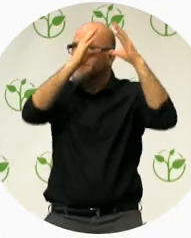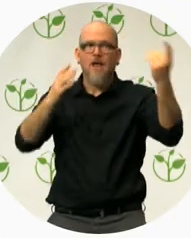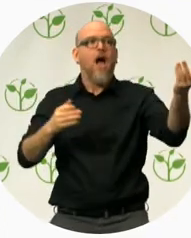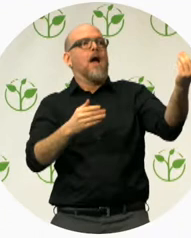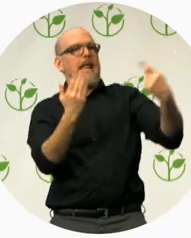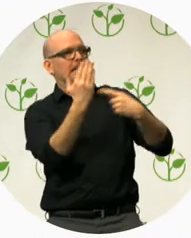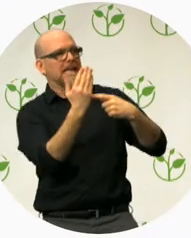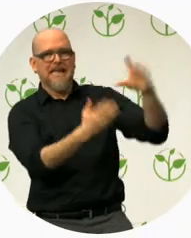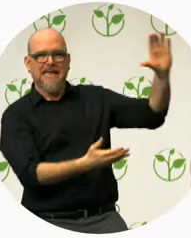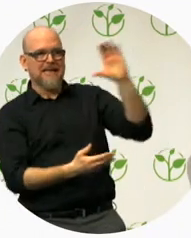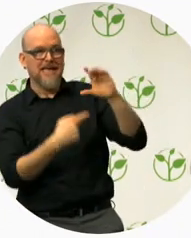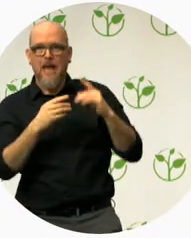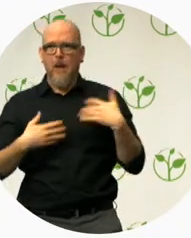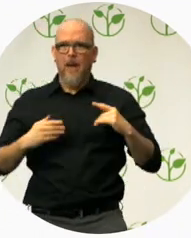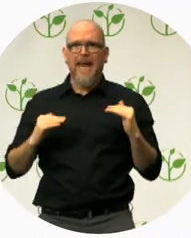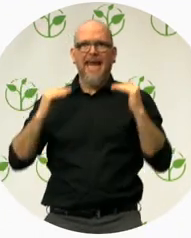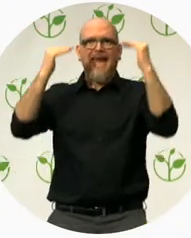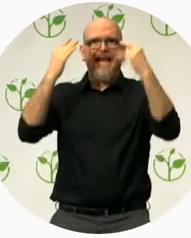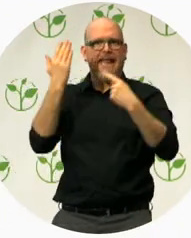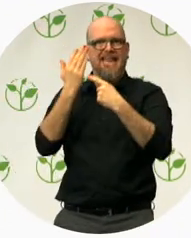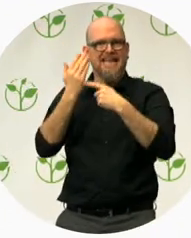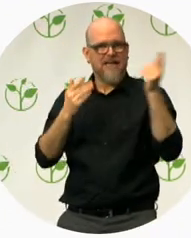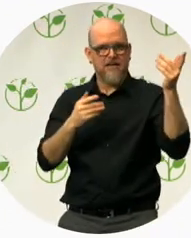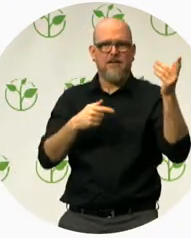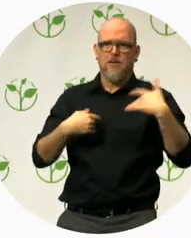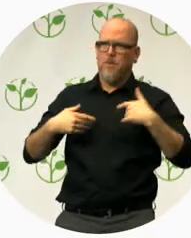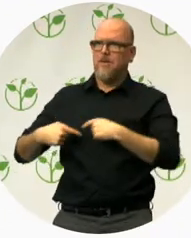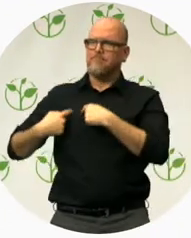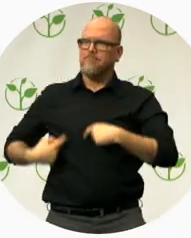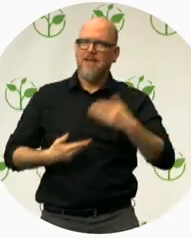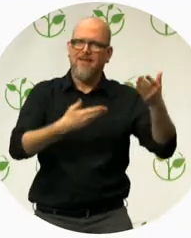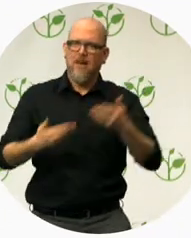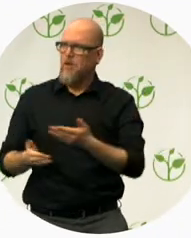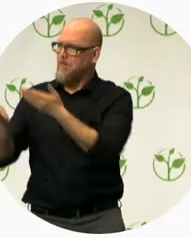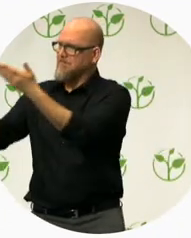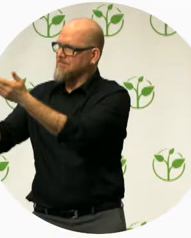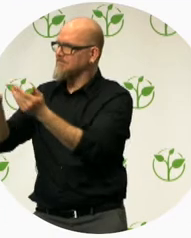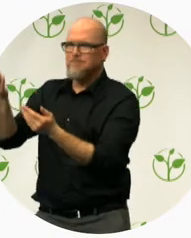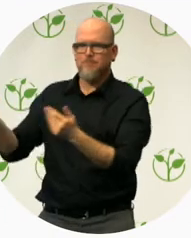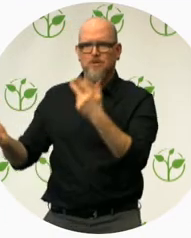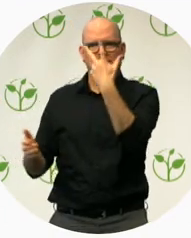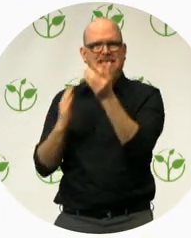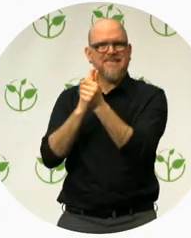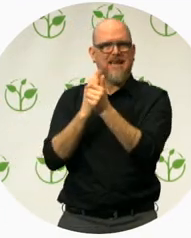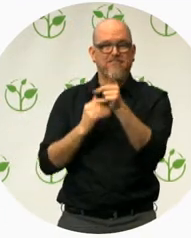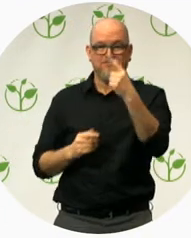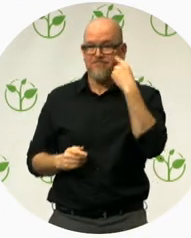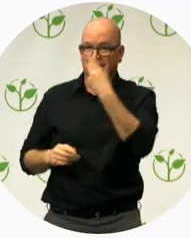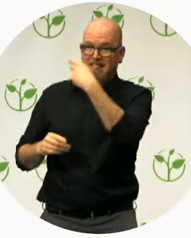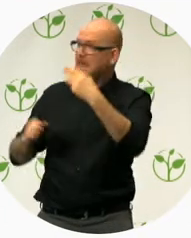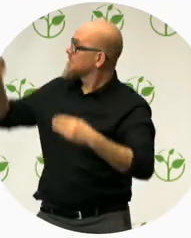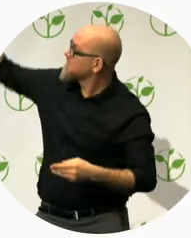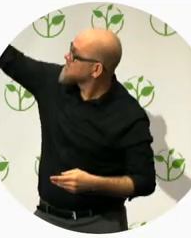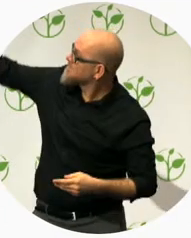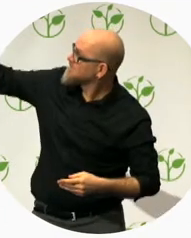they are here with us at the Zero Project Conference and join me here on the couch. It's Christopher Lee, it's David Baines, and